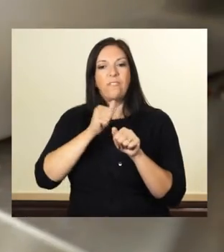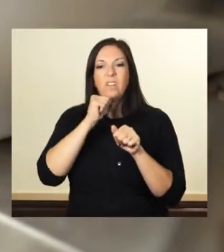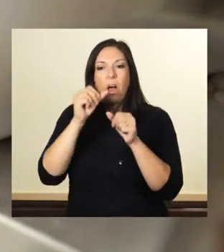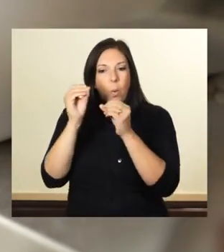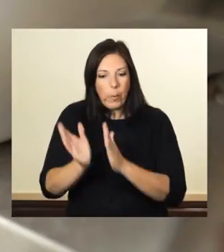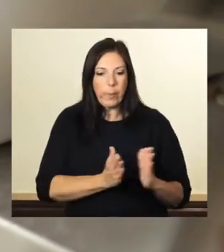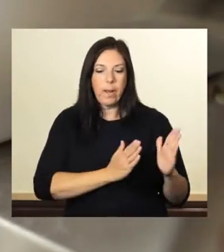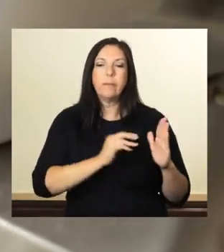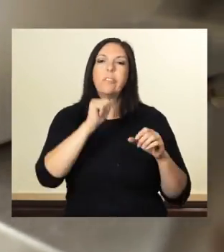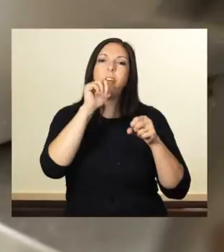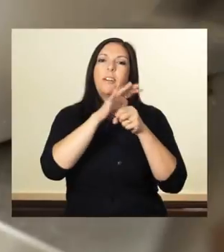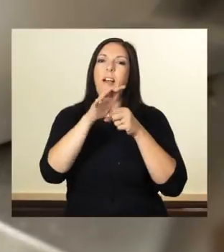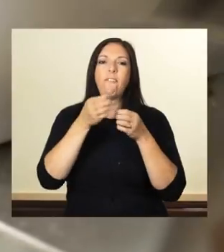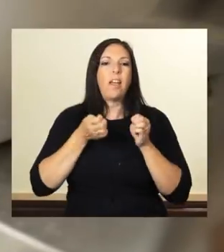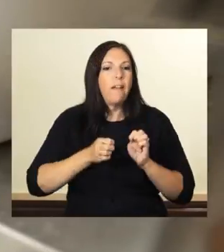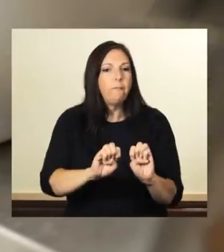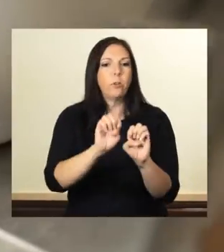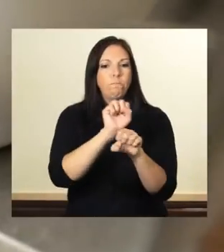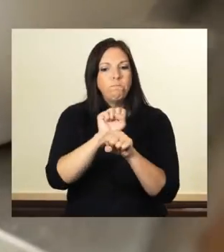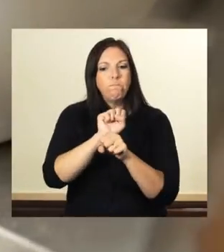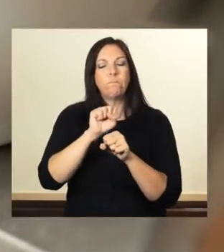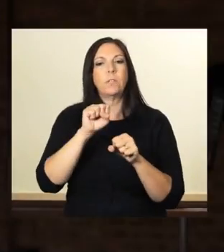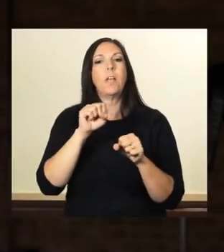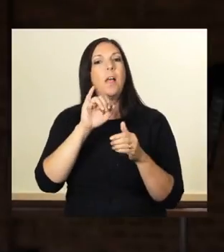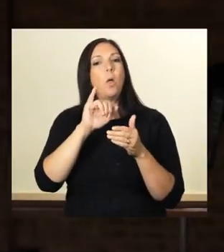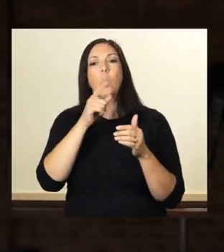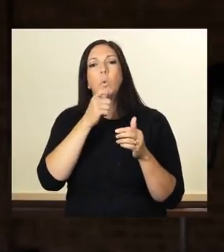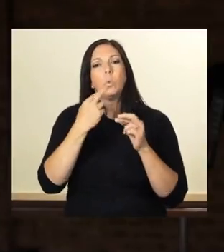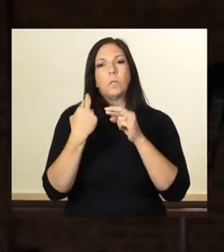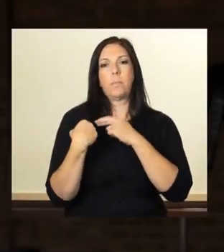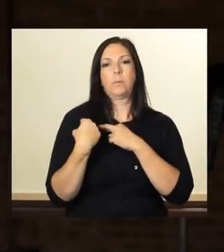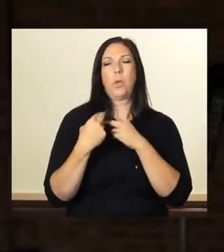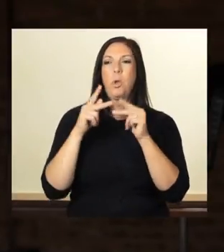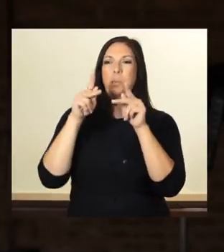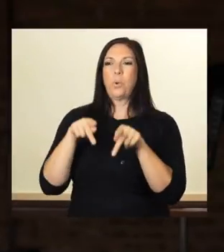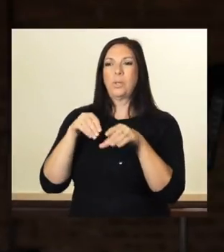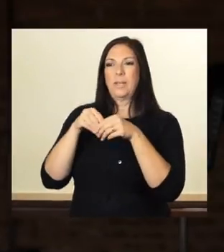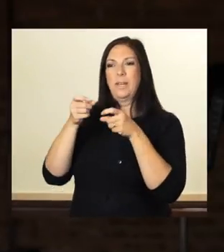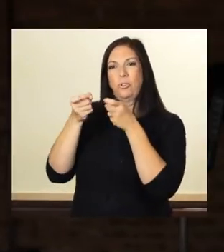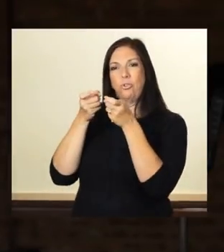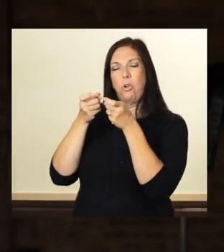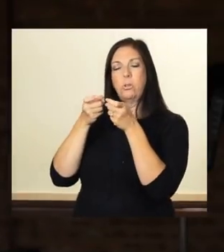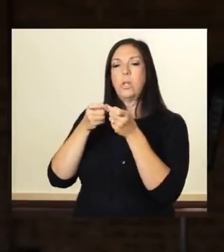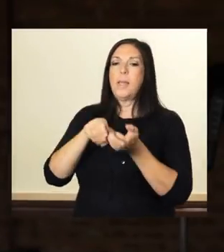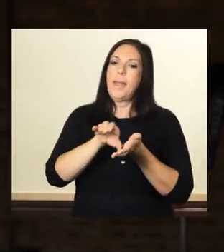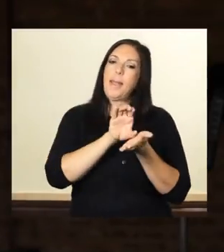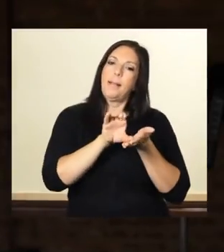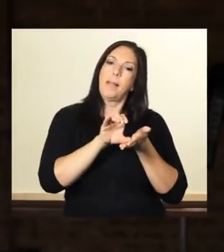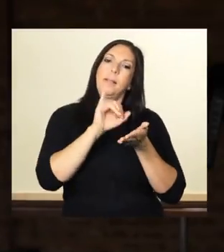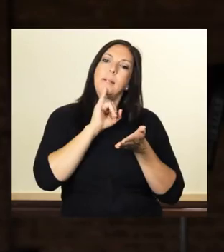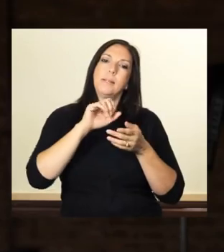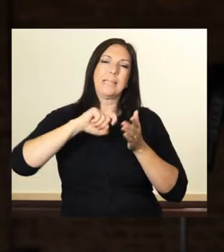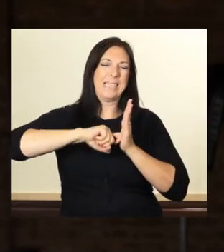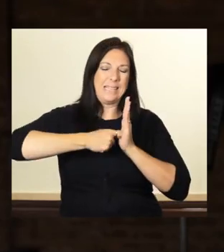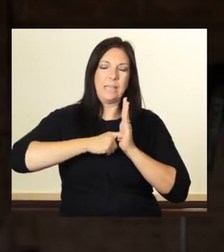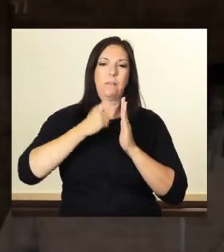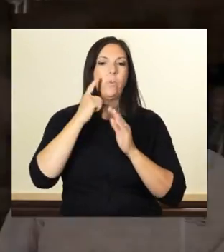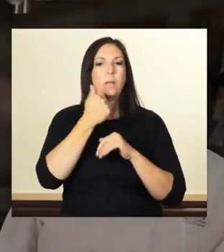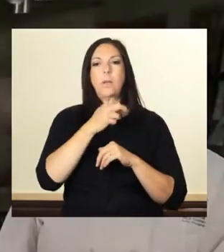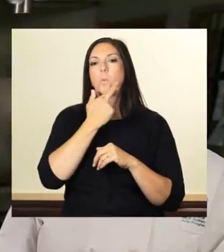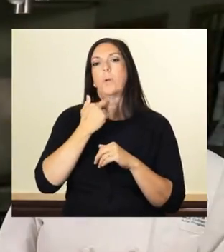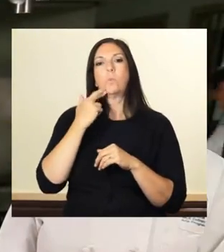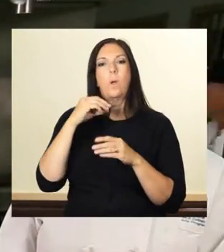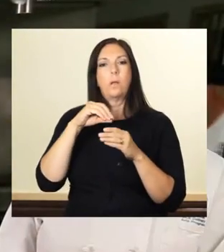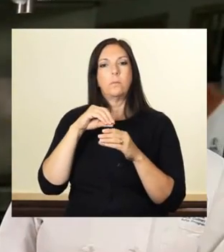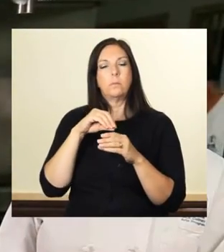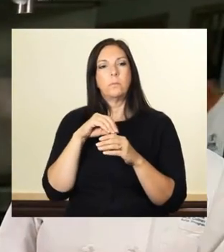a lack of effort being put forth. This all falls on the person in charge. Cleanliness is key to any restaurant and kitchen.